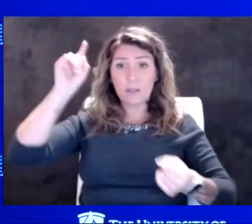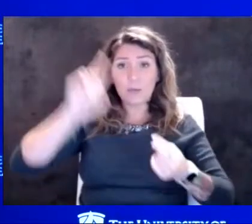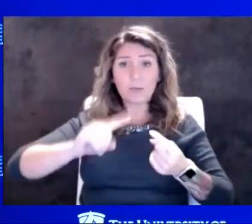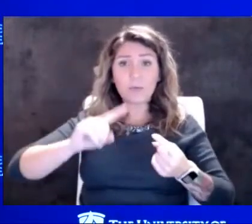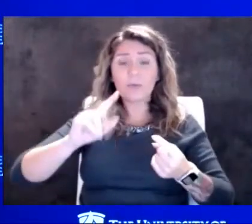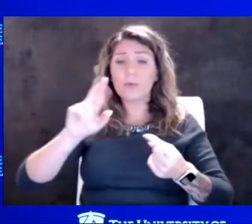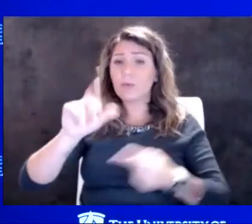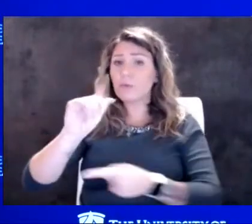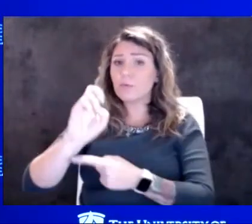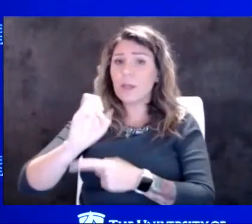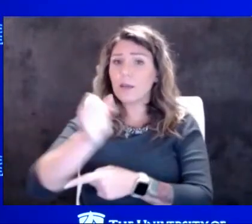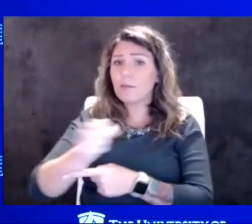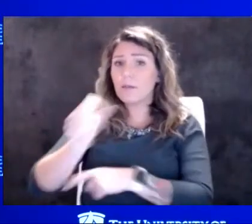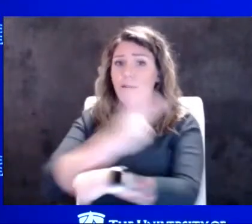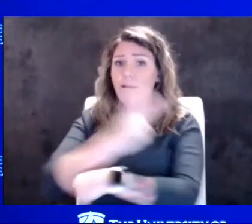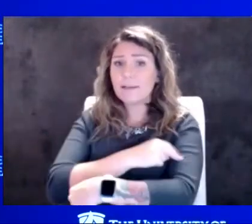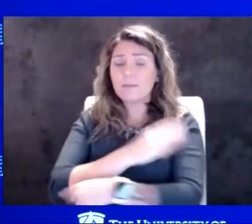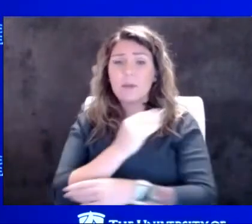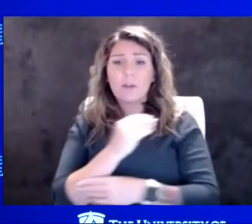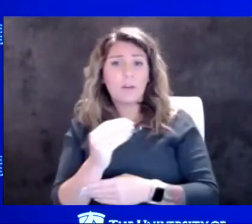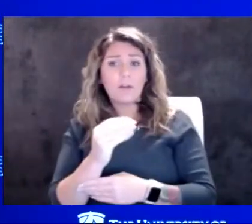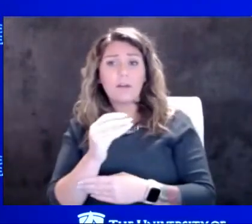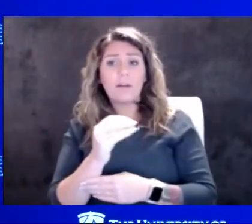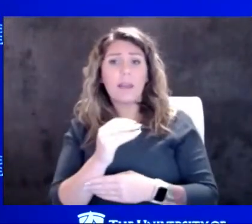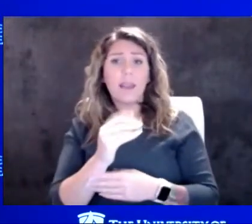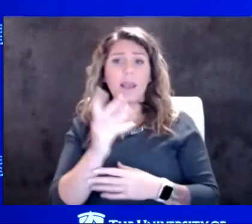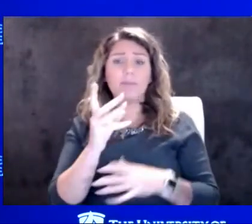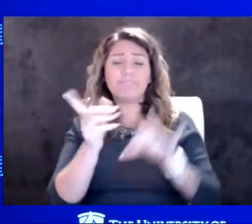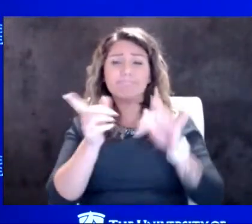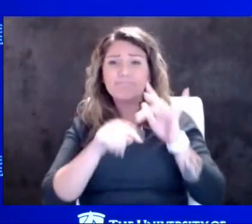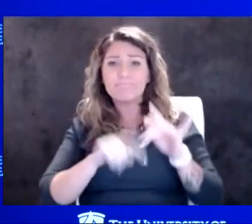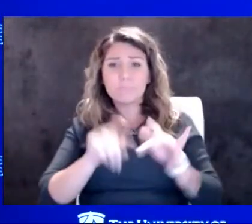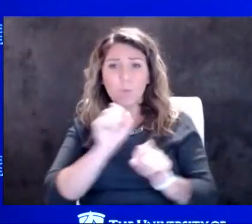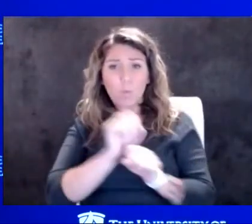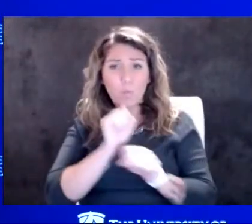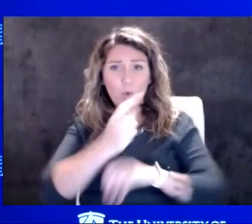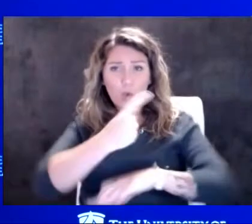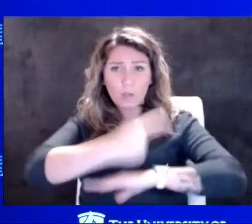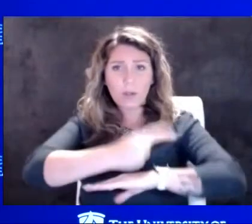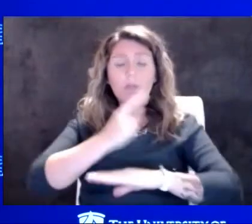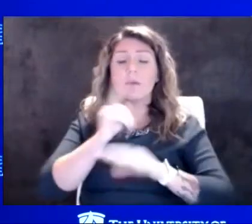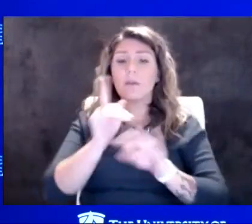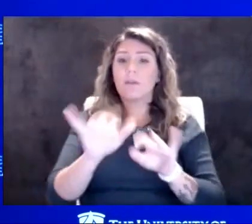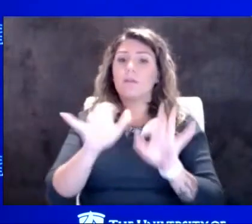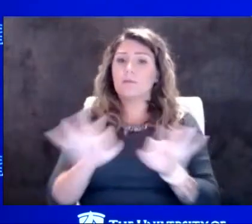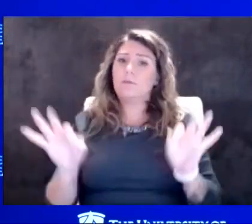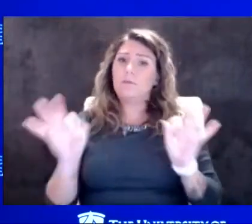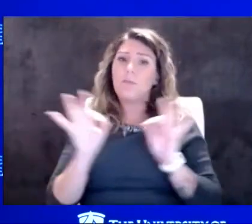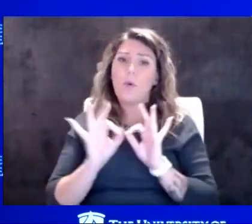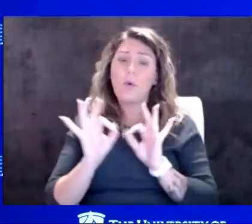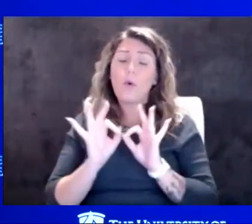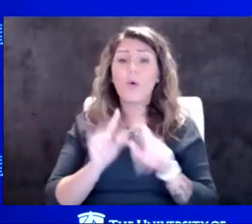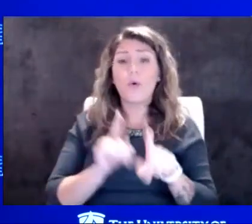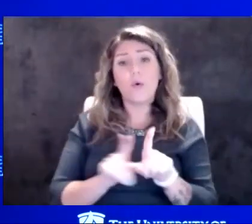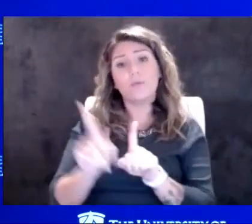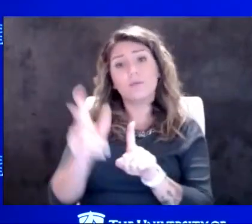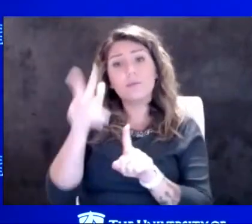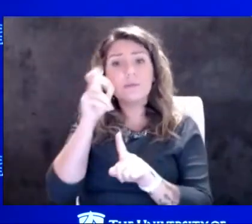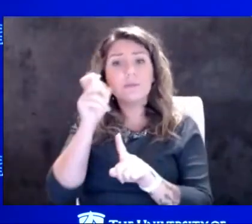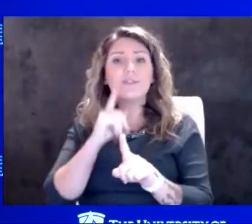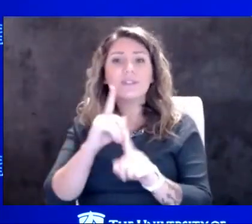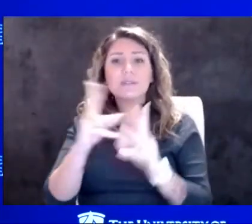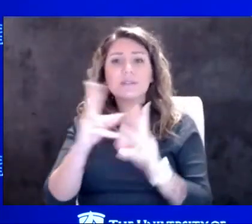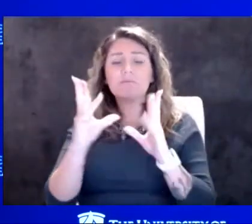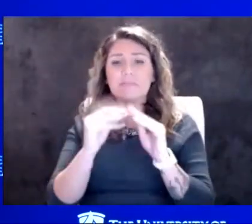hospitalization and reduced rates of missed days of work. And so I think that's important. And as we heard, I was on a meeting earlier with her